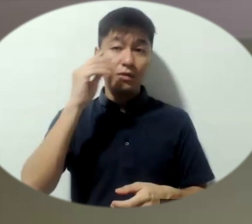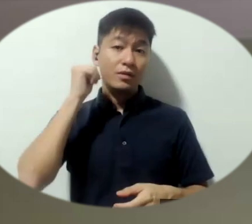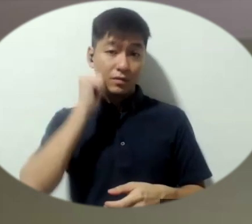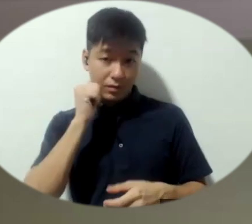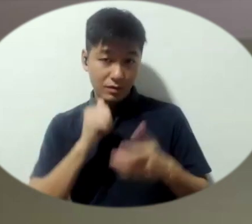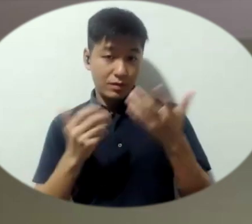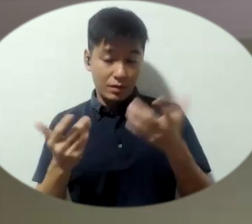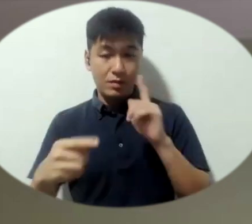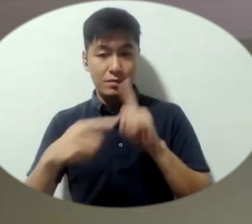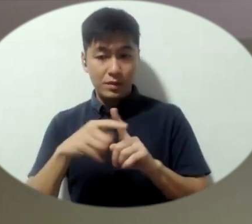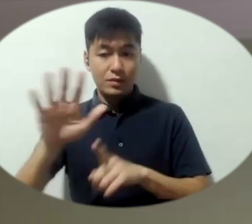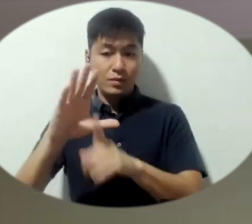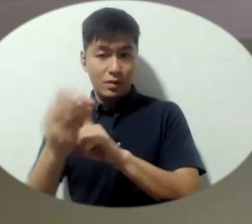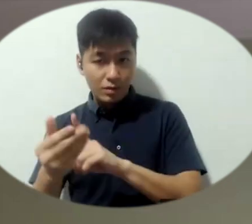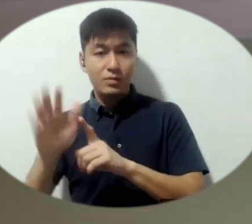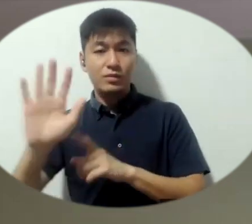to come on